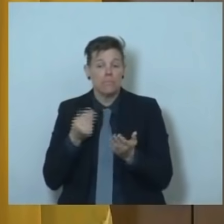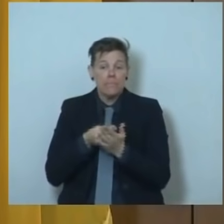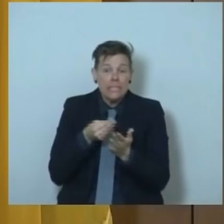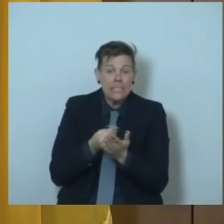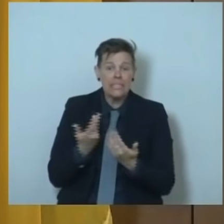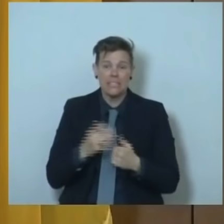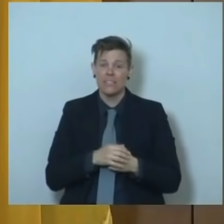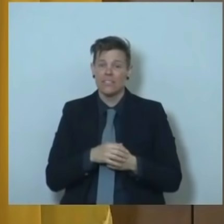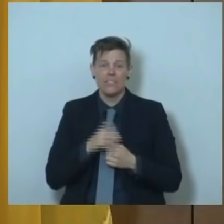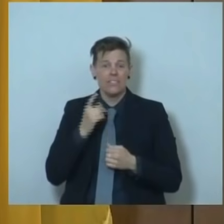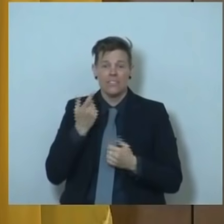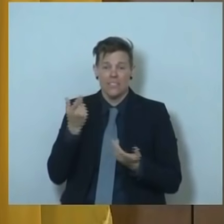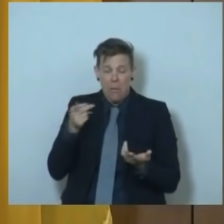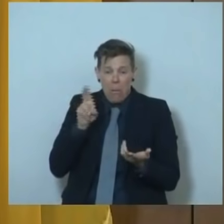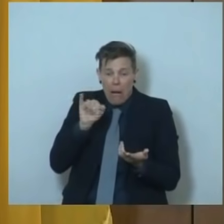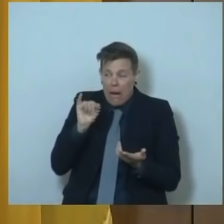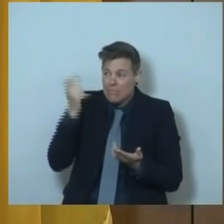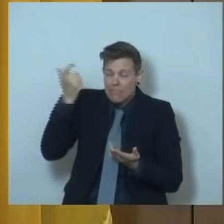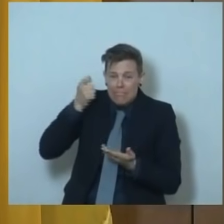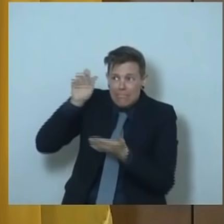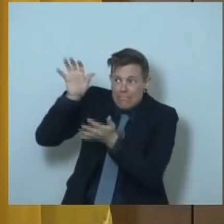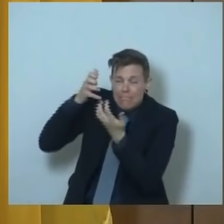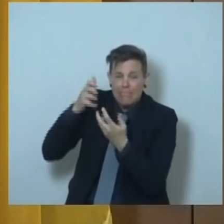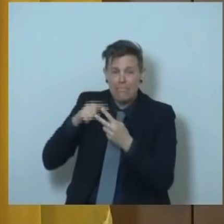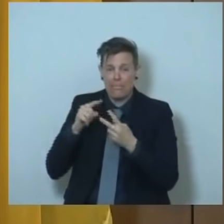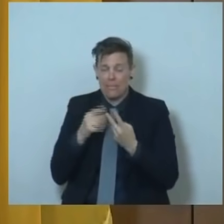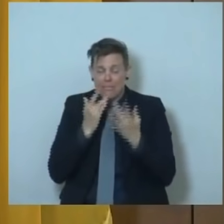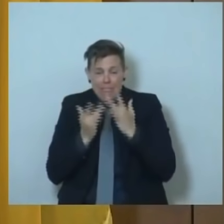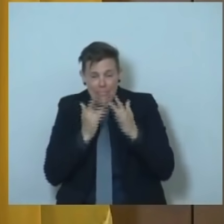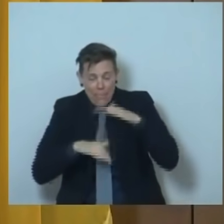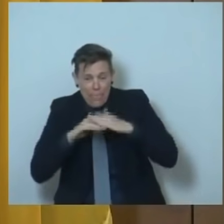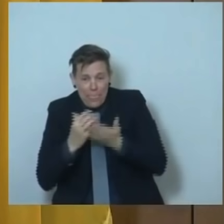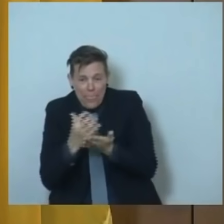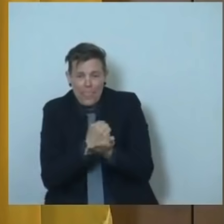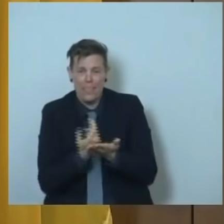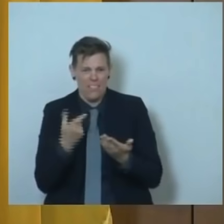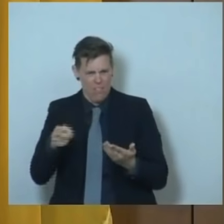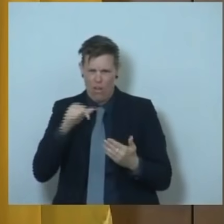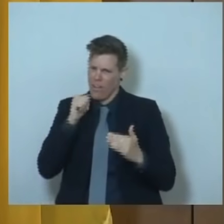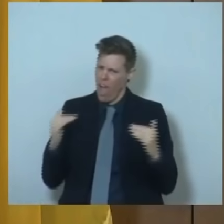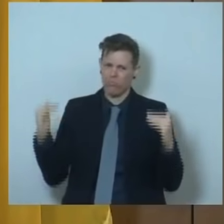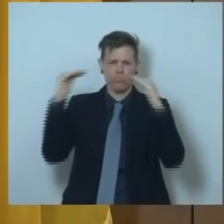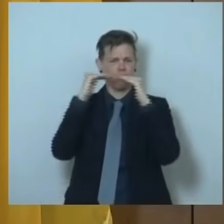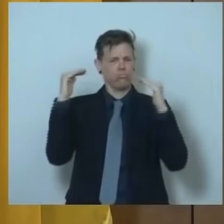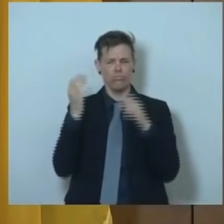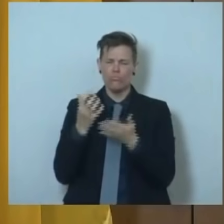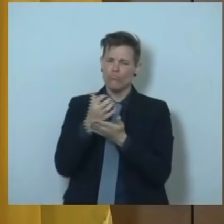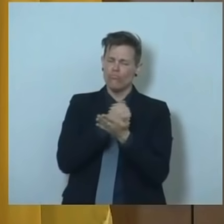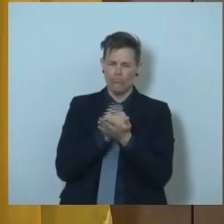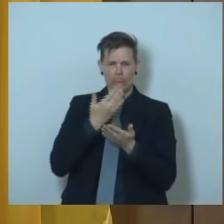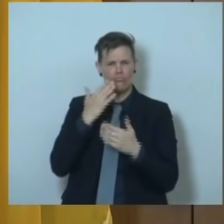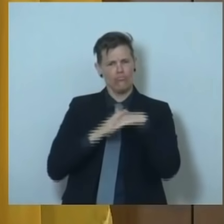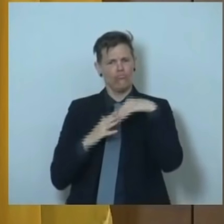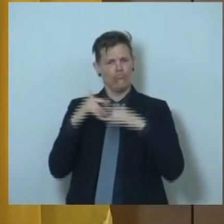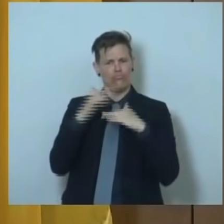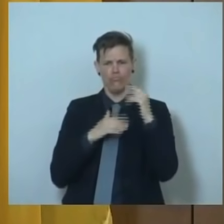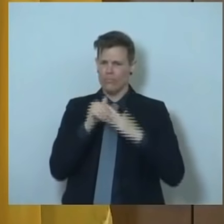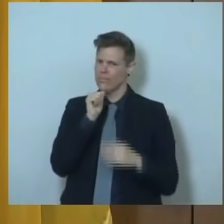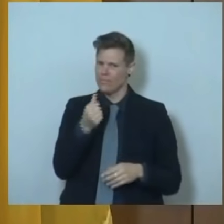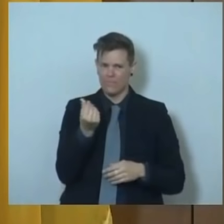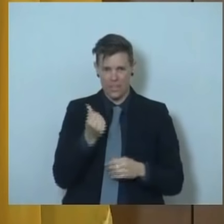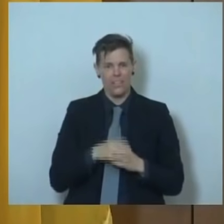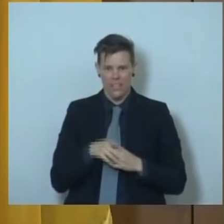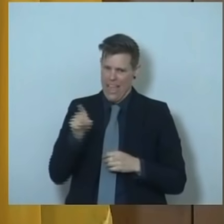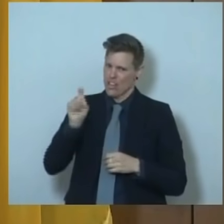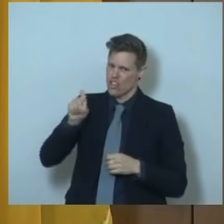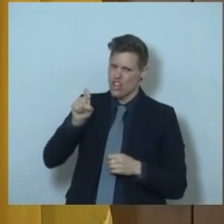you get by, not replace your whole salaries, that it ought to be better than that. Even with the